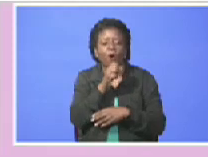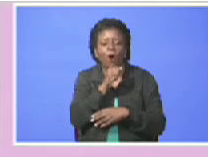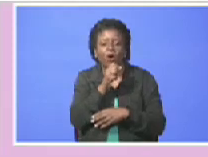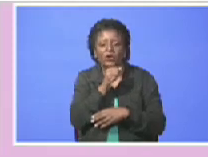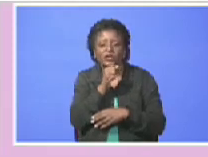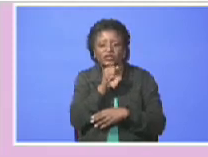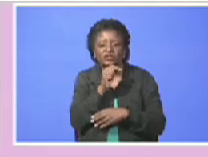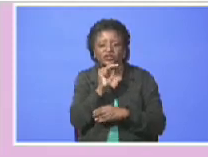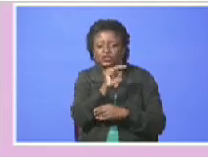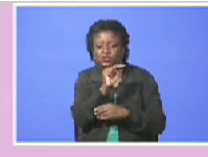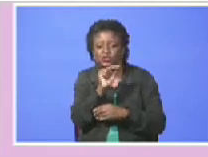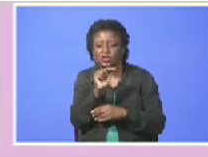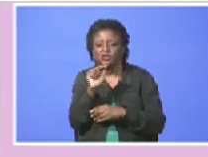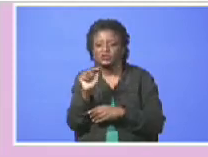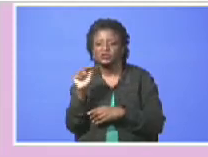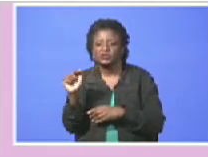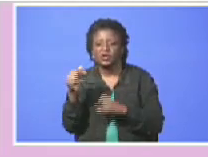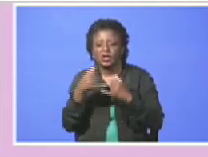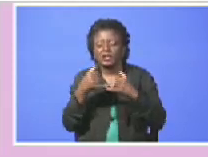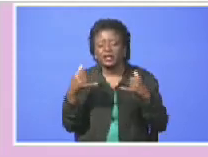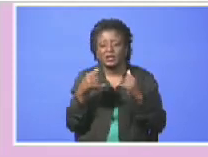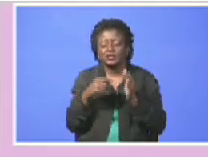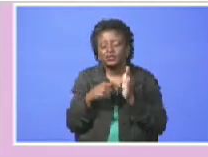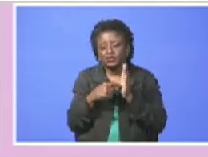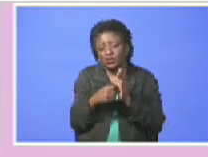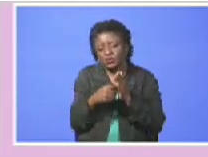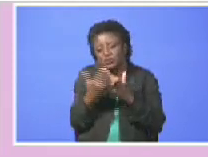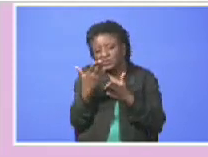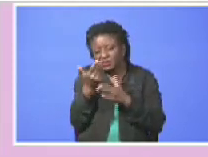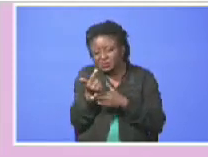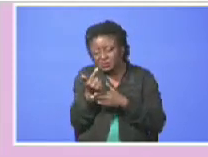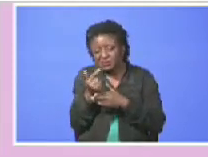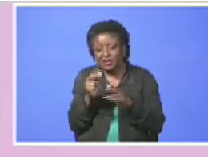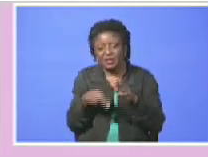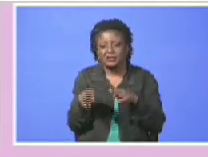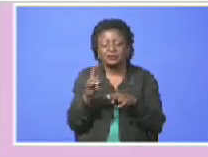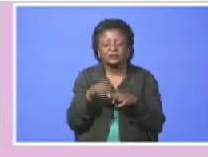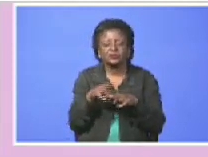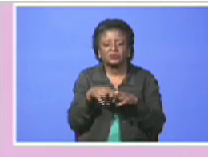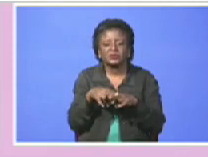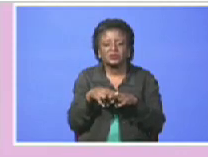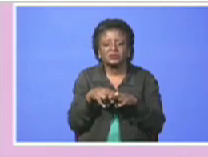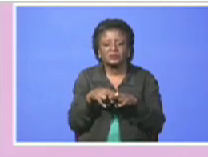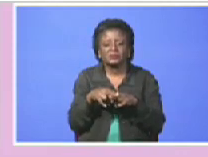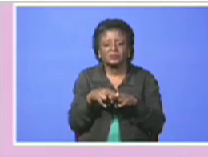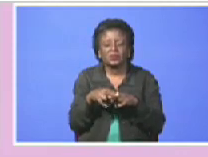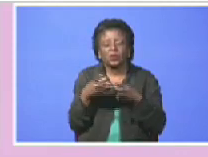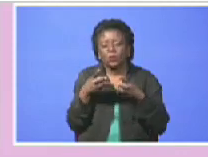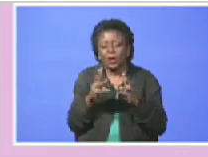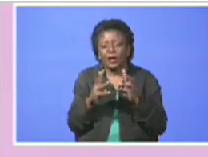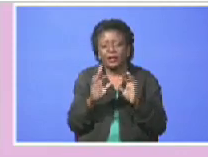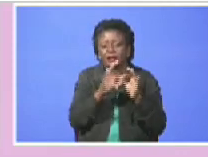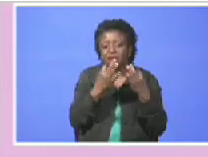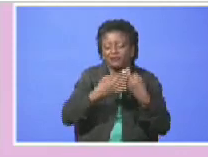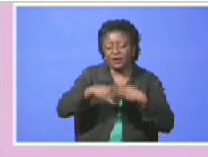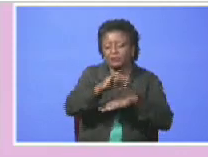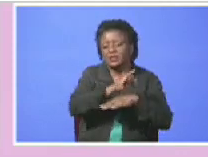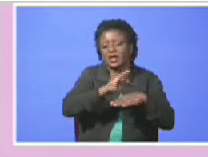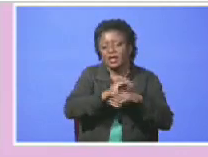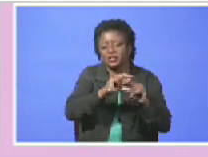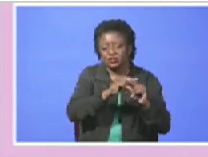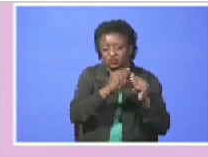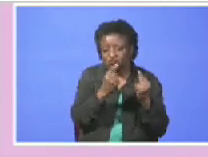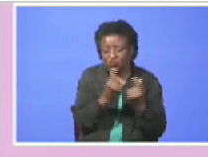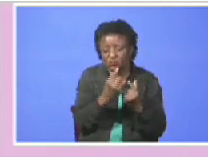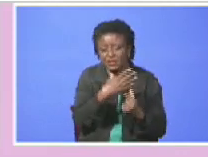line, shows a modest incline or upward trend, while the Family Island groupings